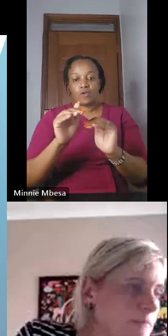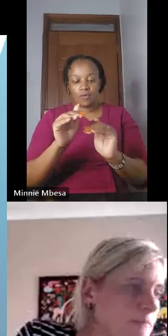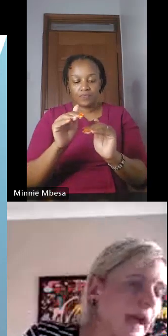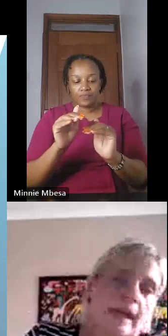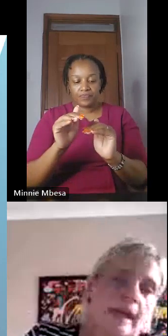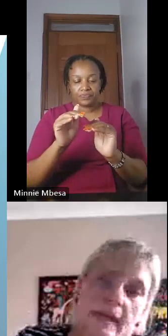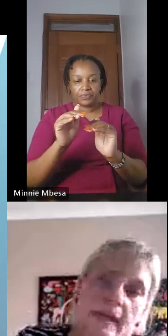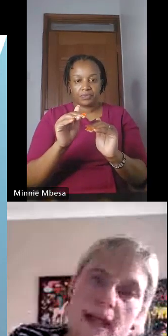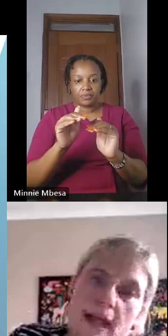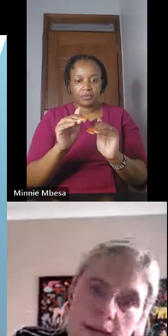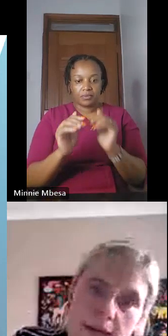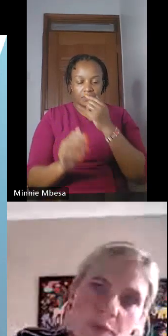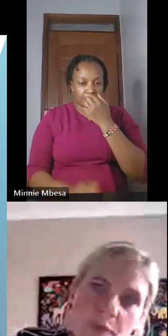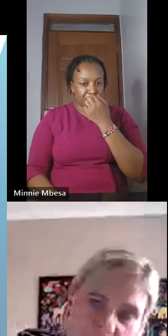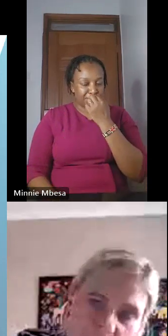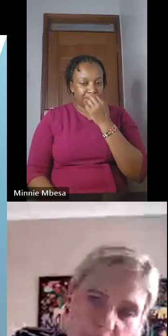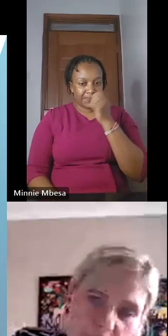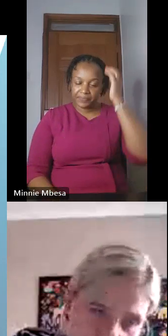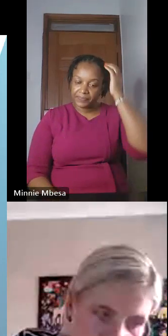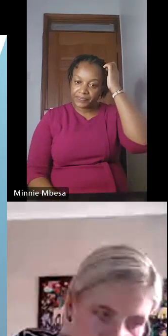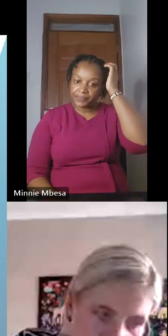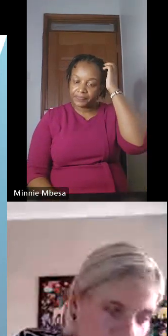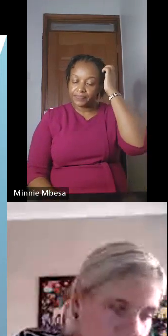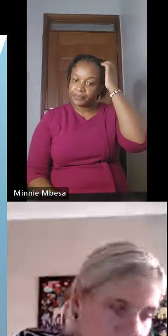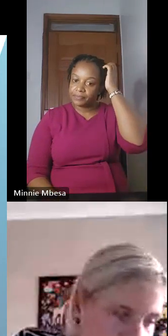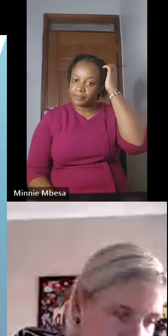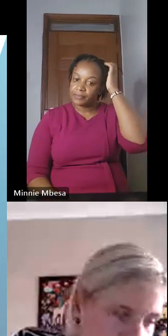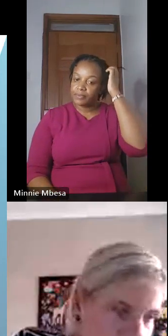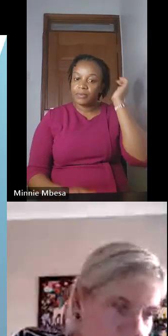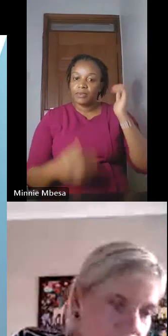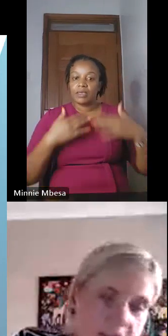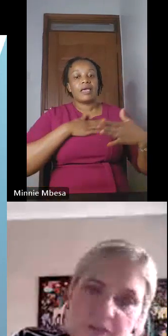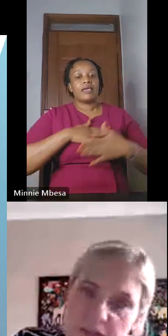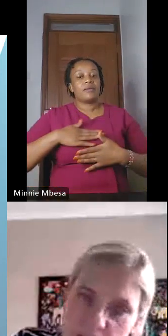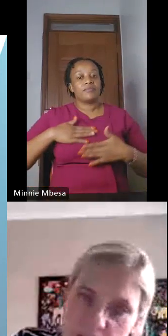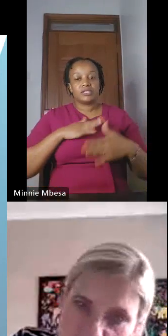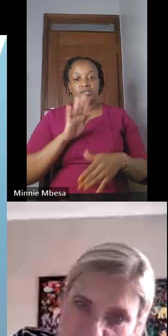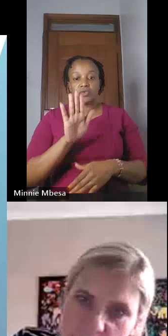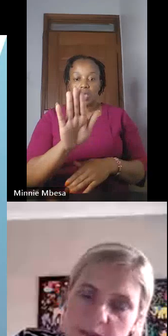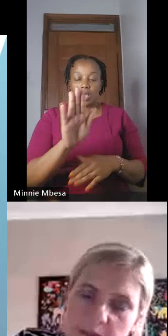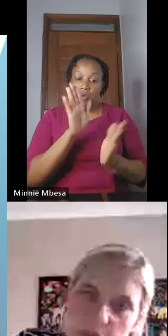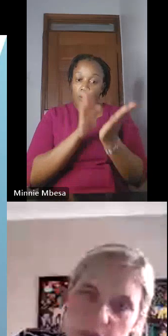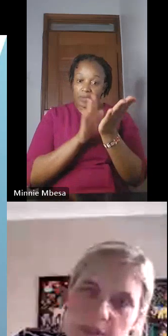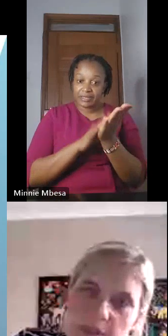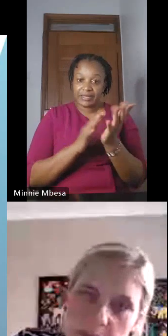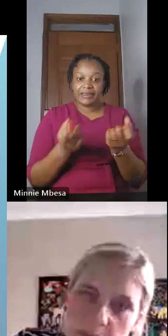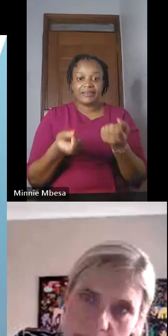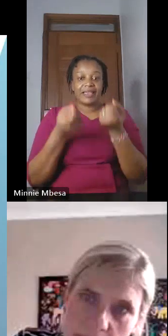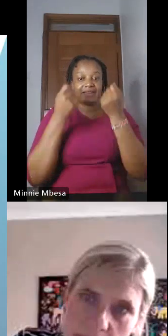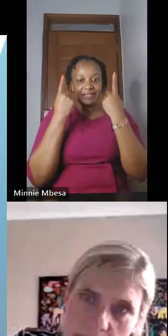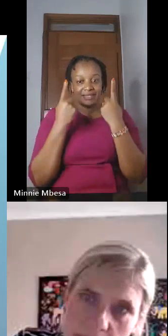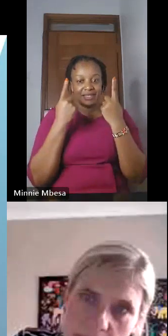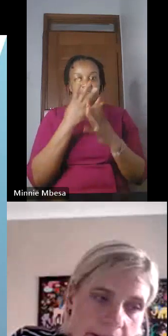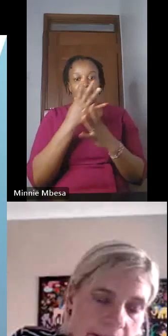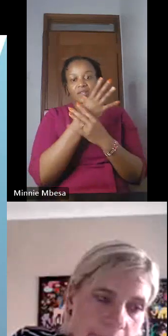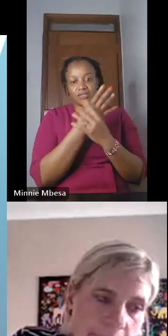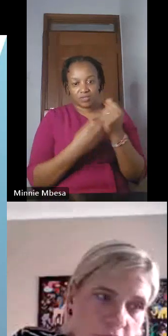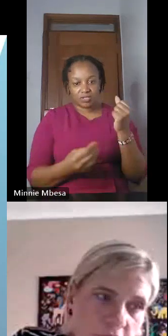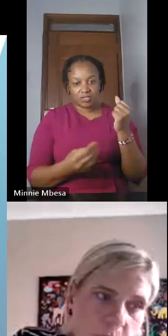look, I appreciate your comment, and I understand the frustration that people